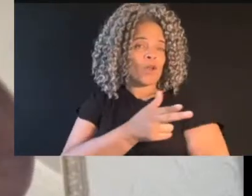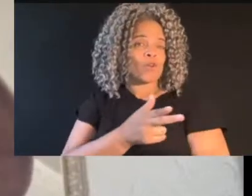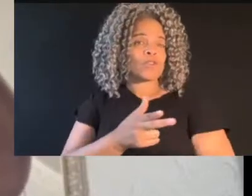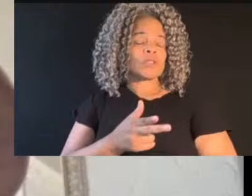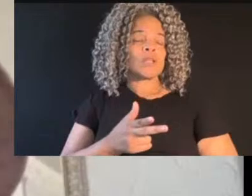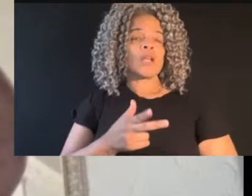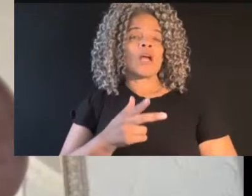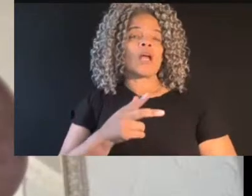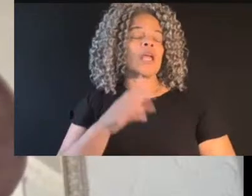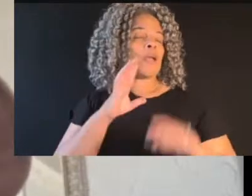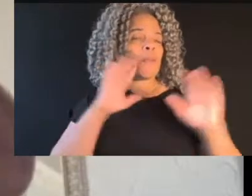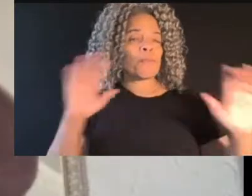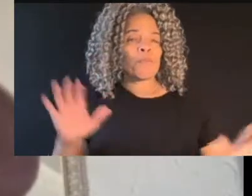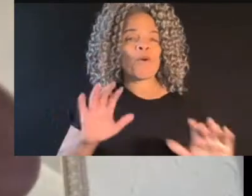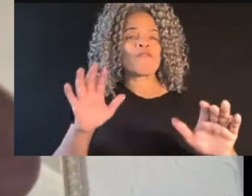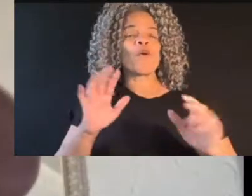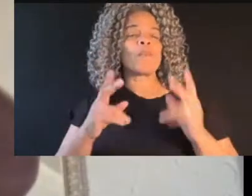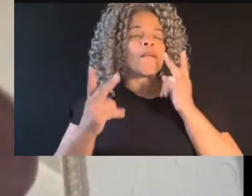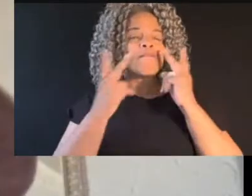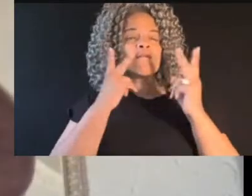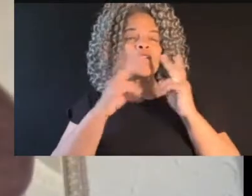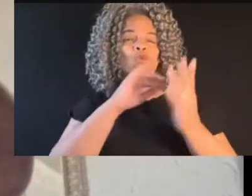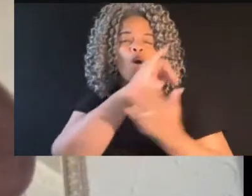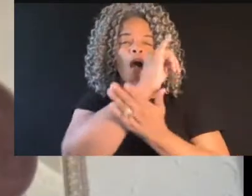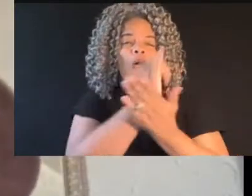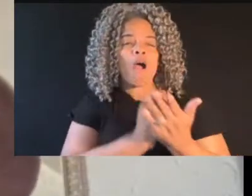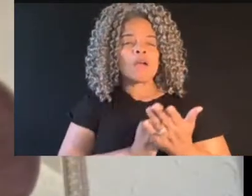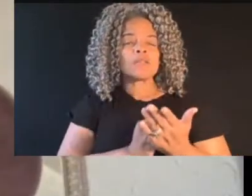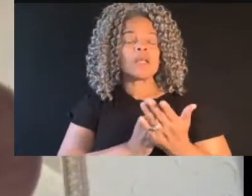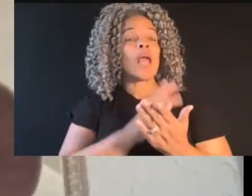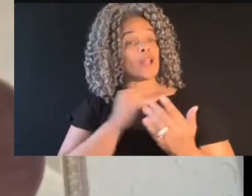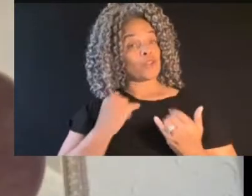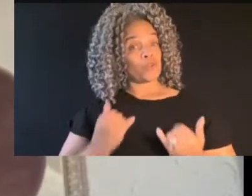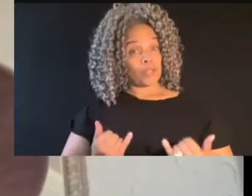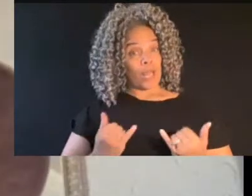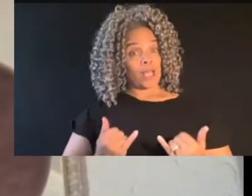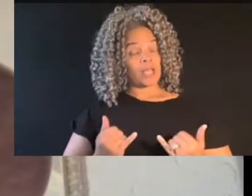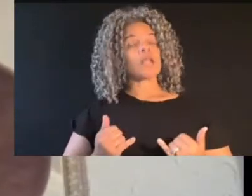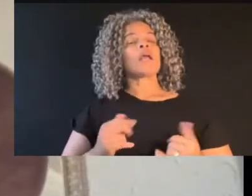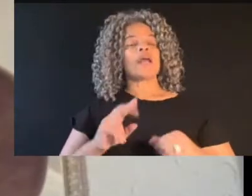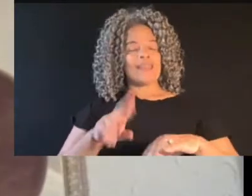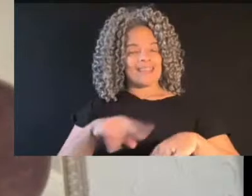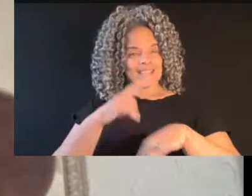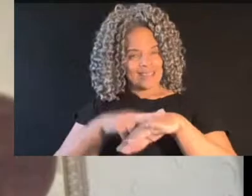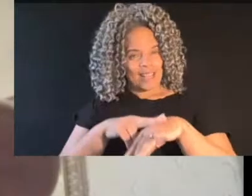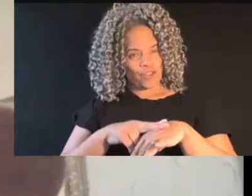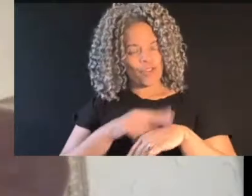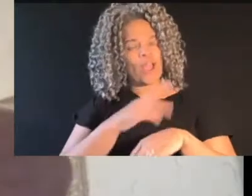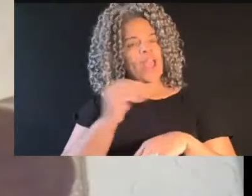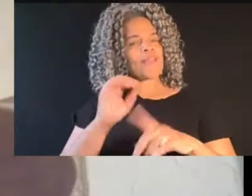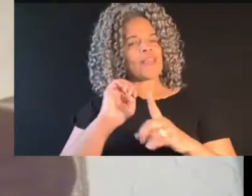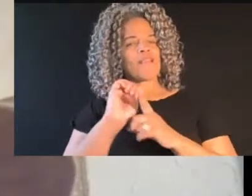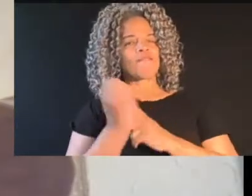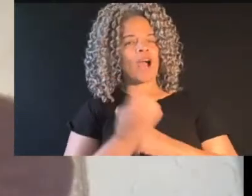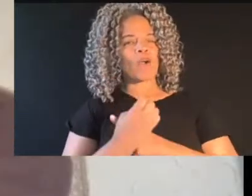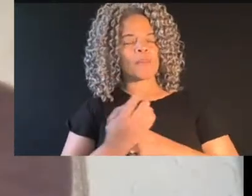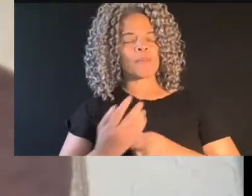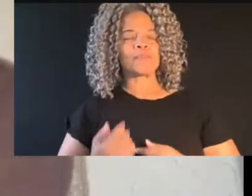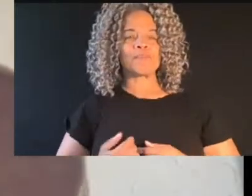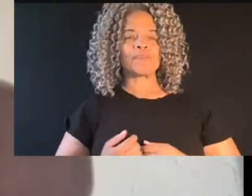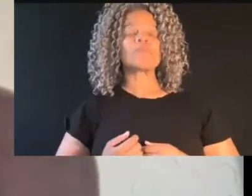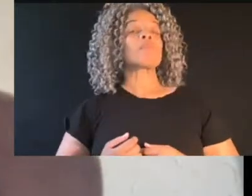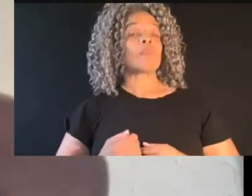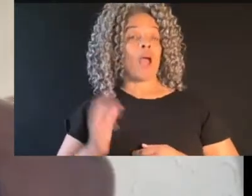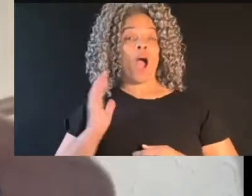in performing and visual arts, and then today, nature and the environment.